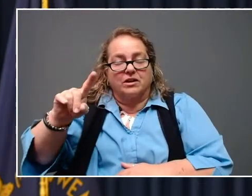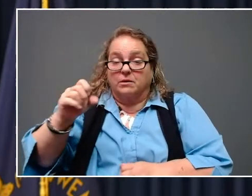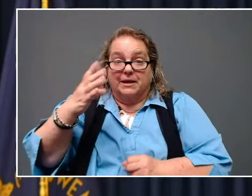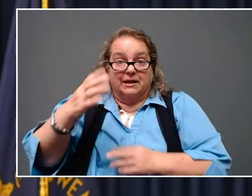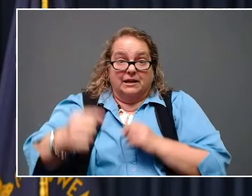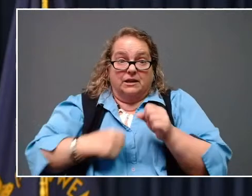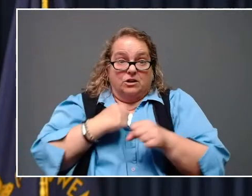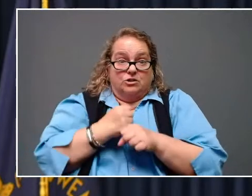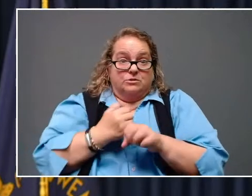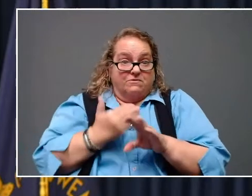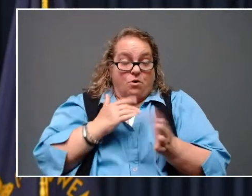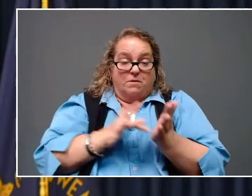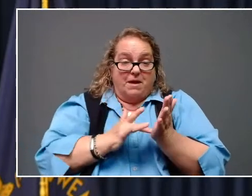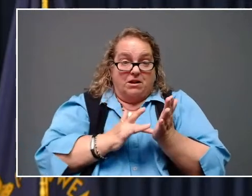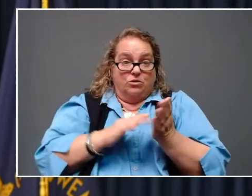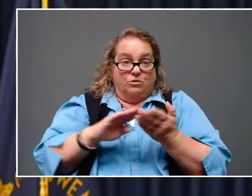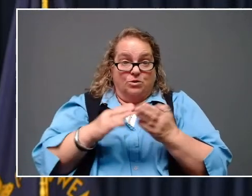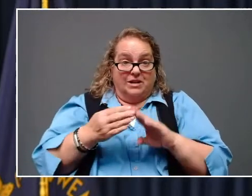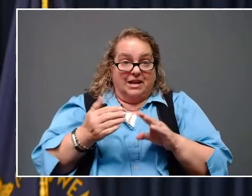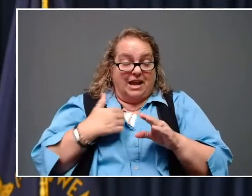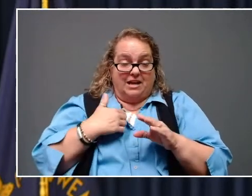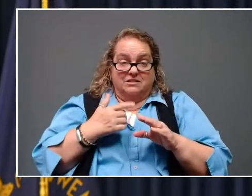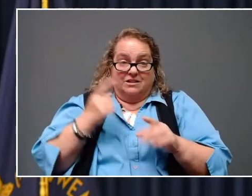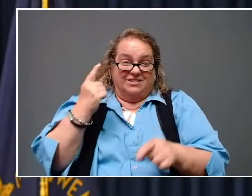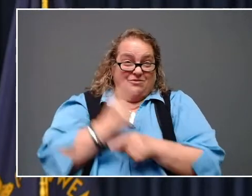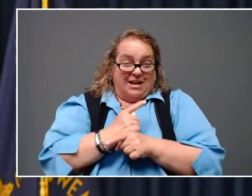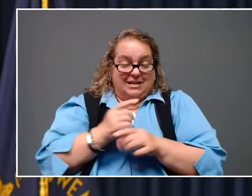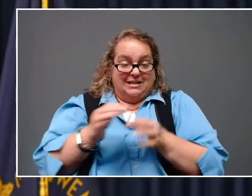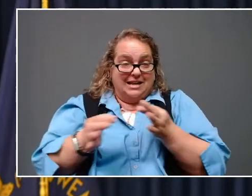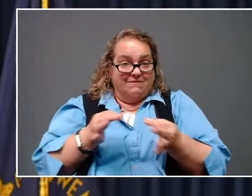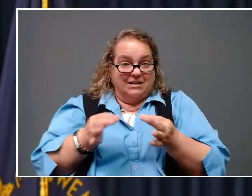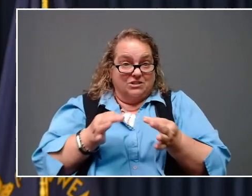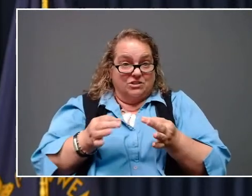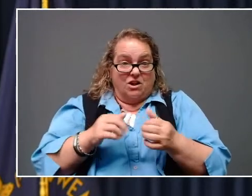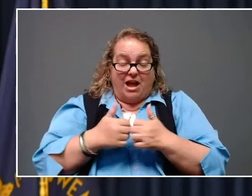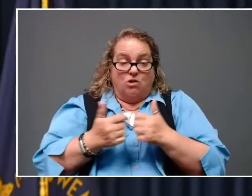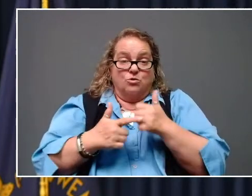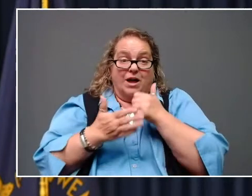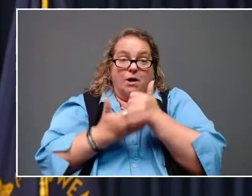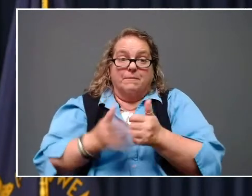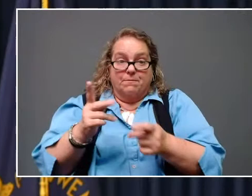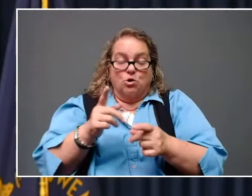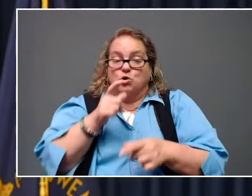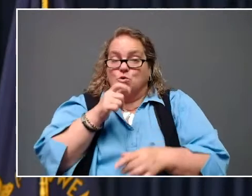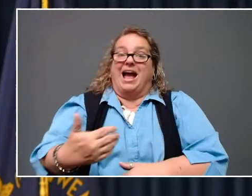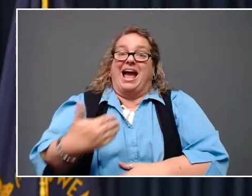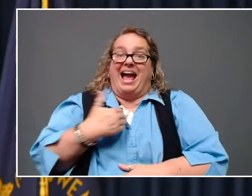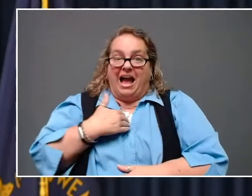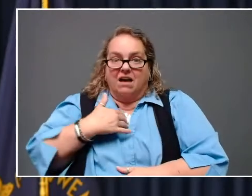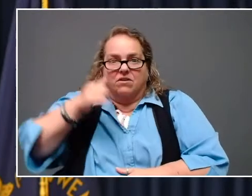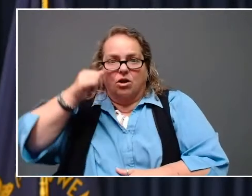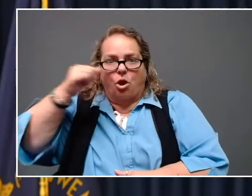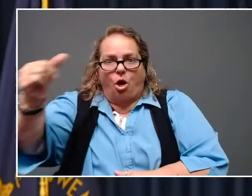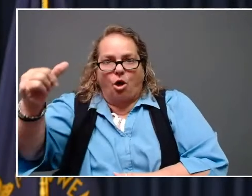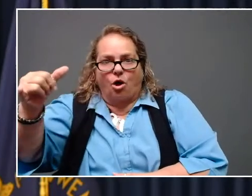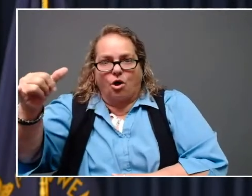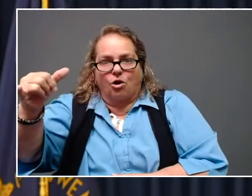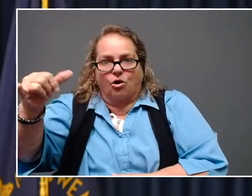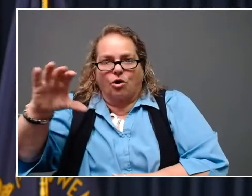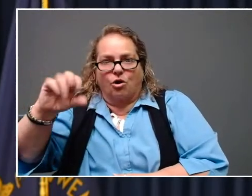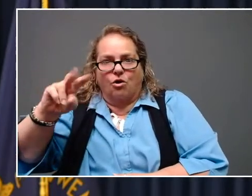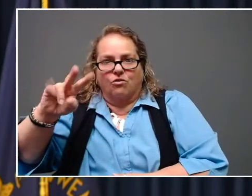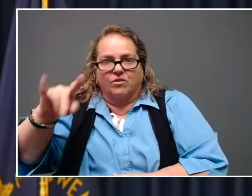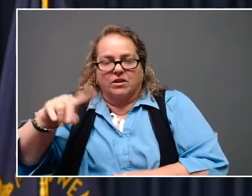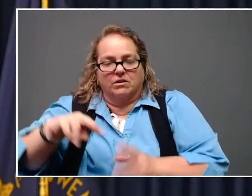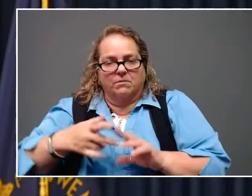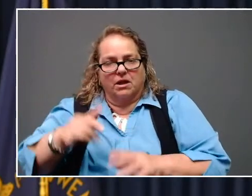so we can even track it better, let alone try to help figure out how to help people with it. And children are at the onset of their lives. They